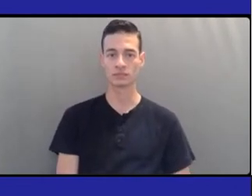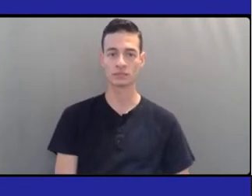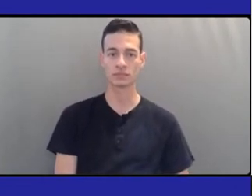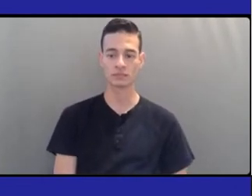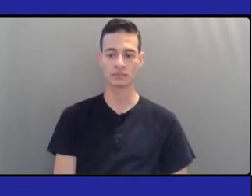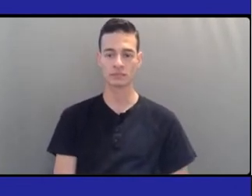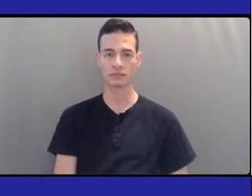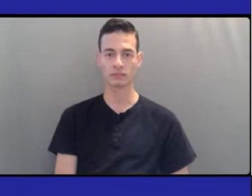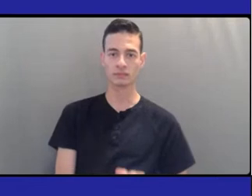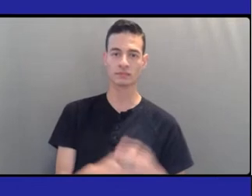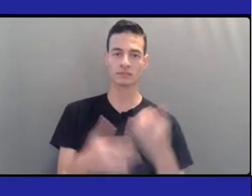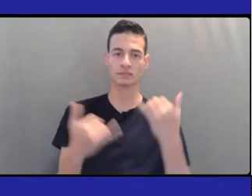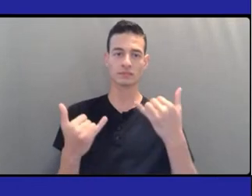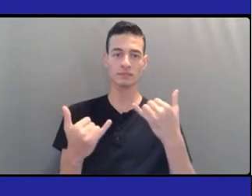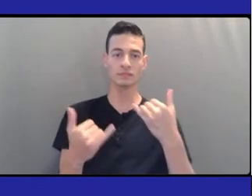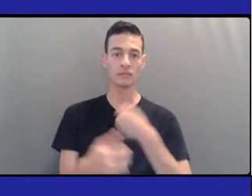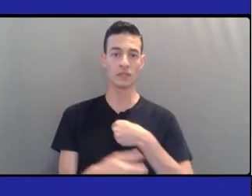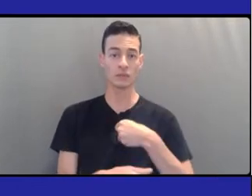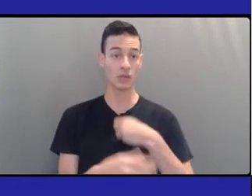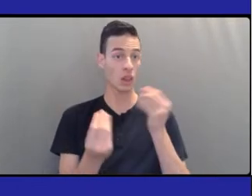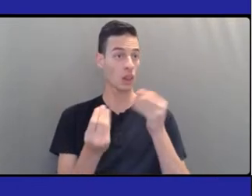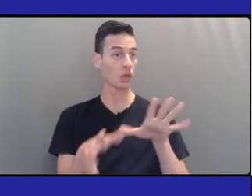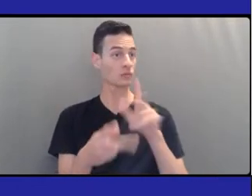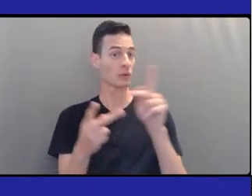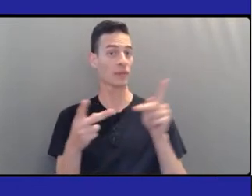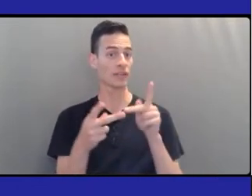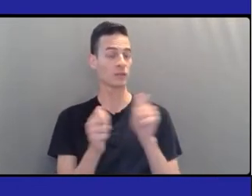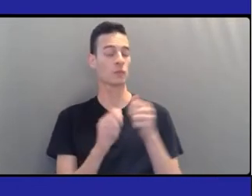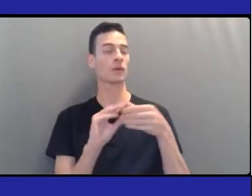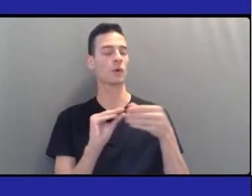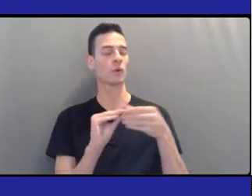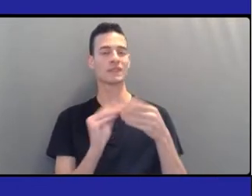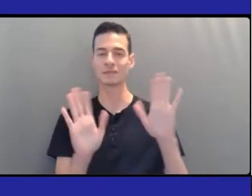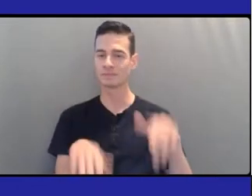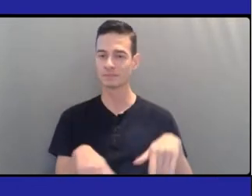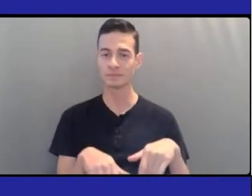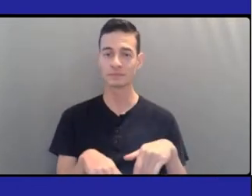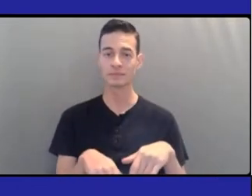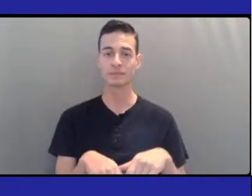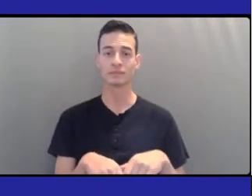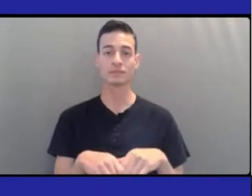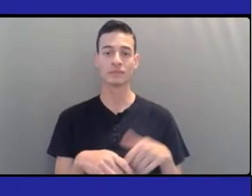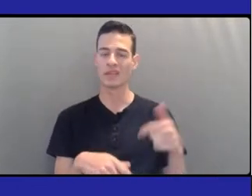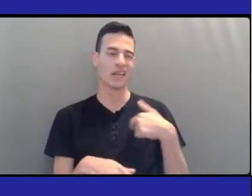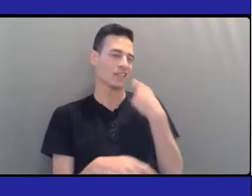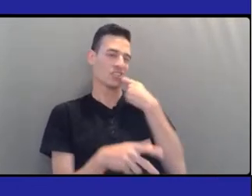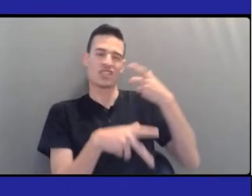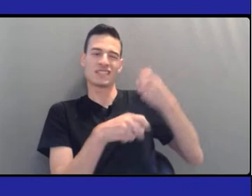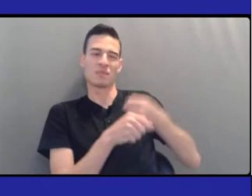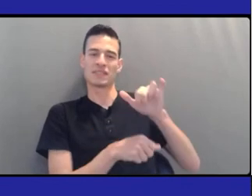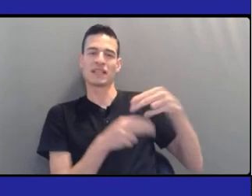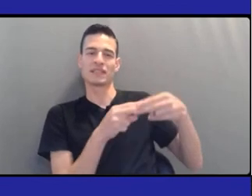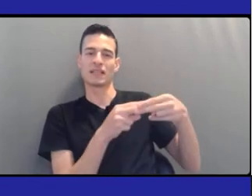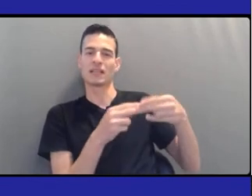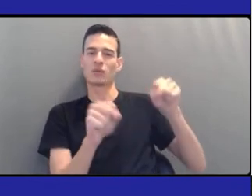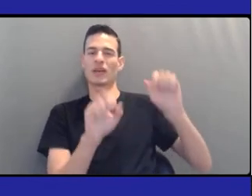sorry, I've lost my place with the notes. You could go, to, I just summarized this. You could go to the next